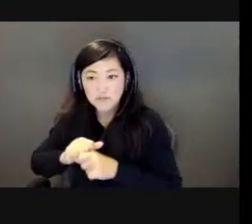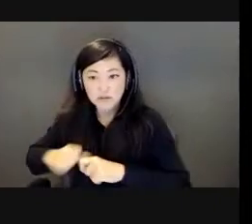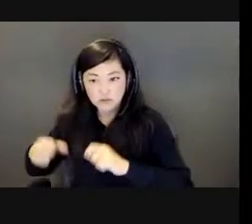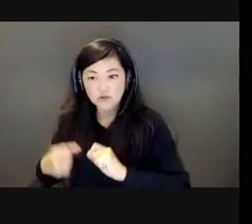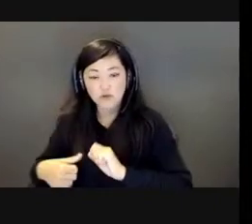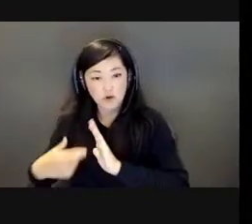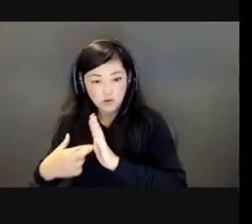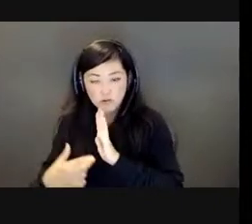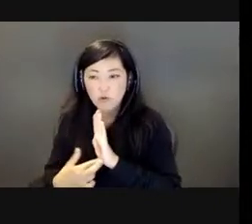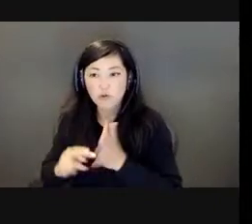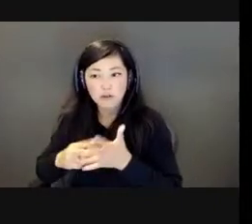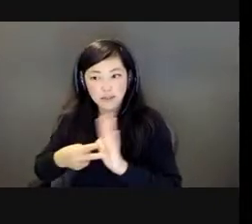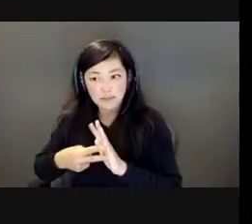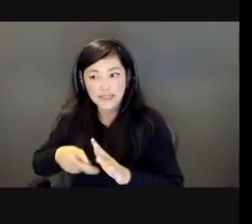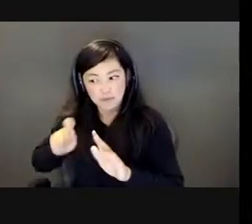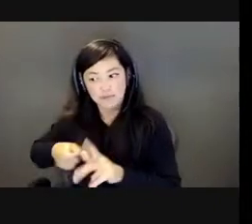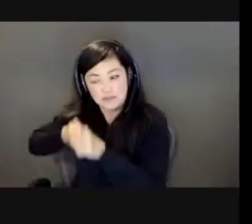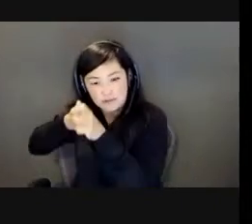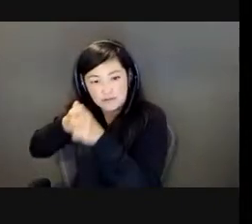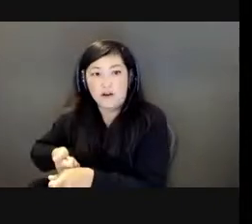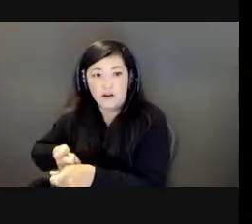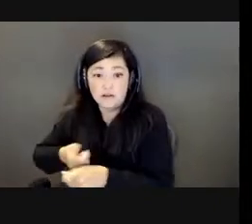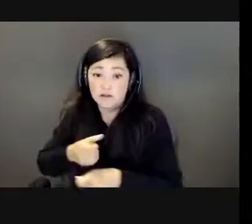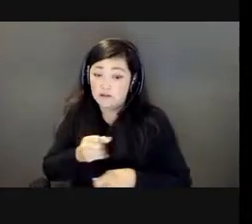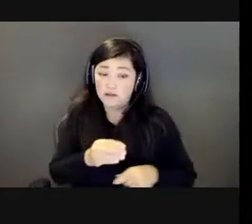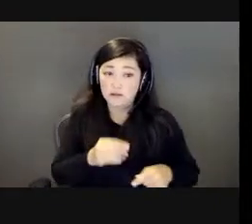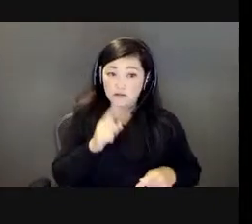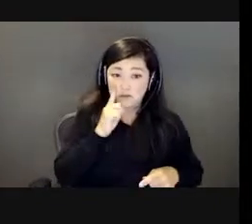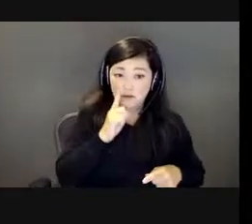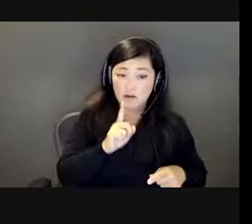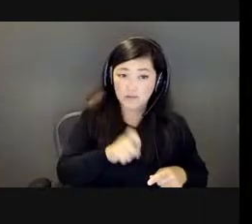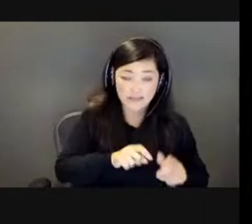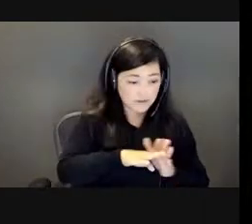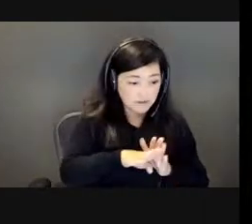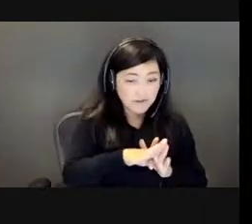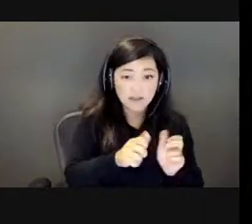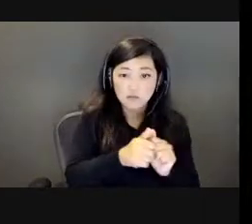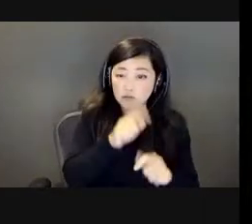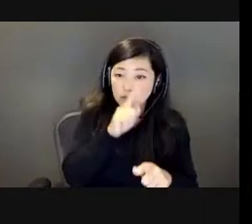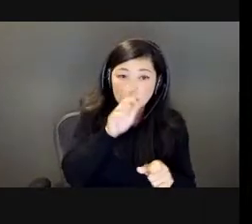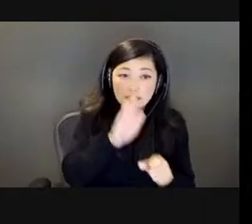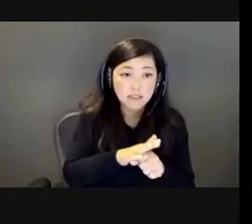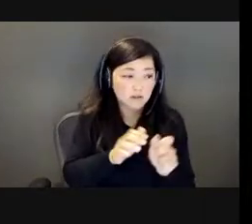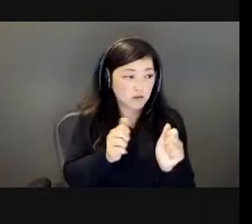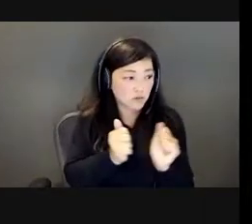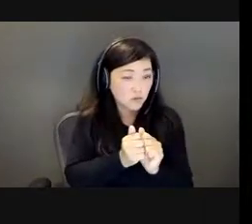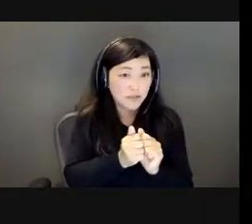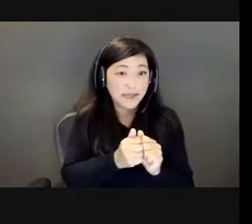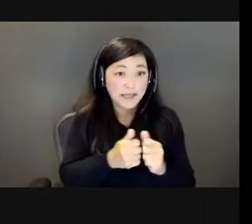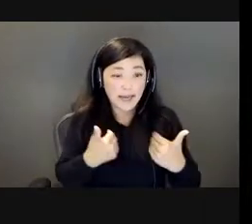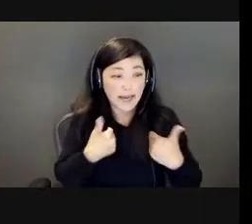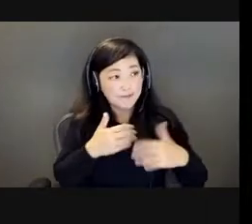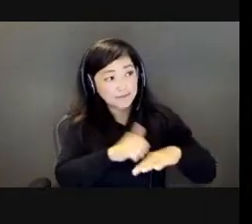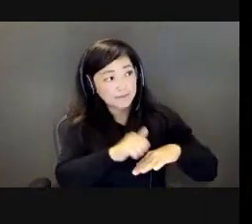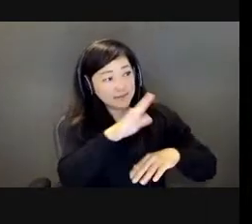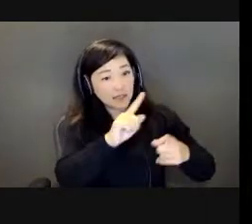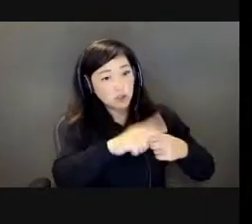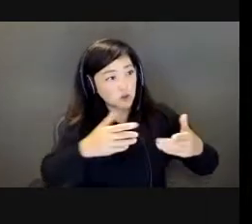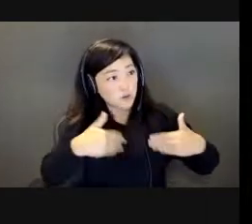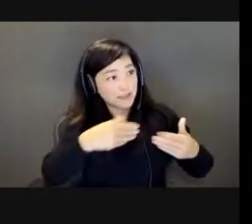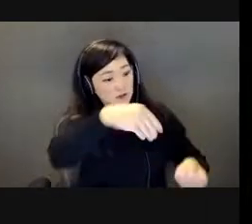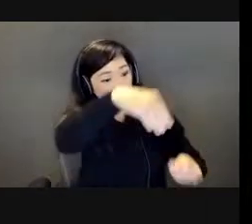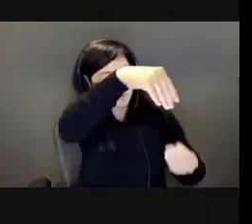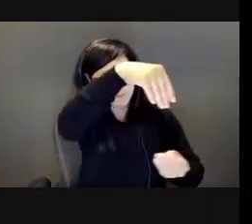Standards Canada to develop these standards with commitments for ministerial looks at moving these into the